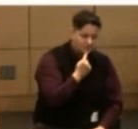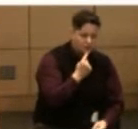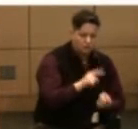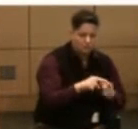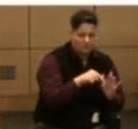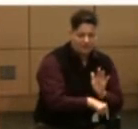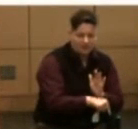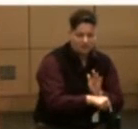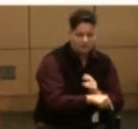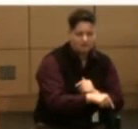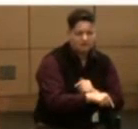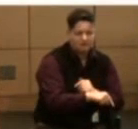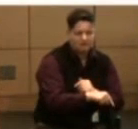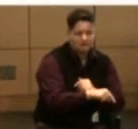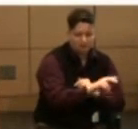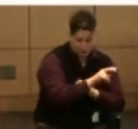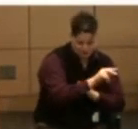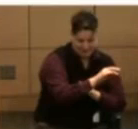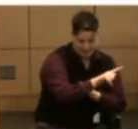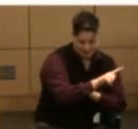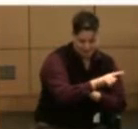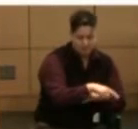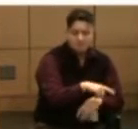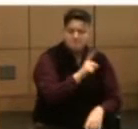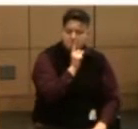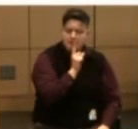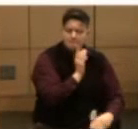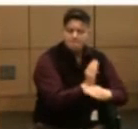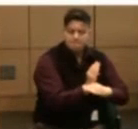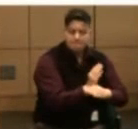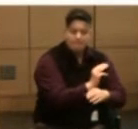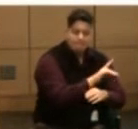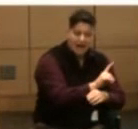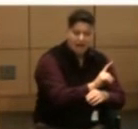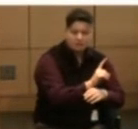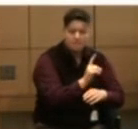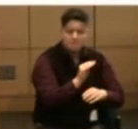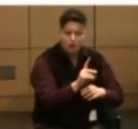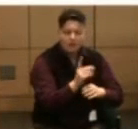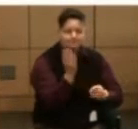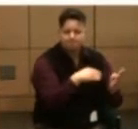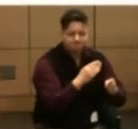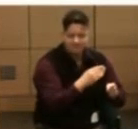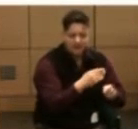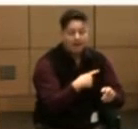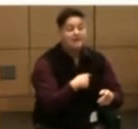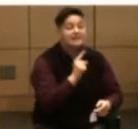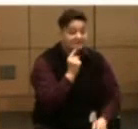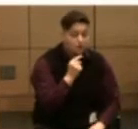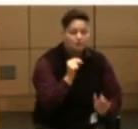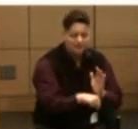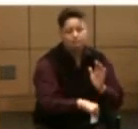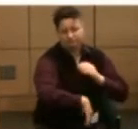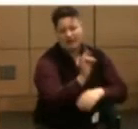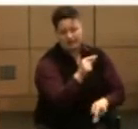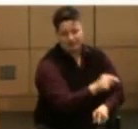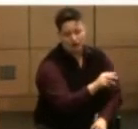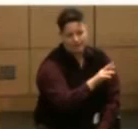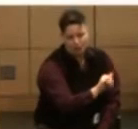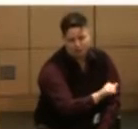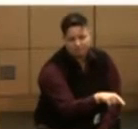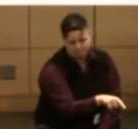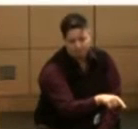So not as much in the kids with the mild or moderates, but in the severe to profound. It is, again, very good to rule out anything going on in the